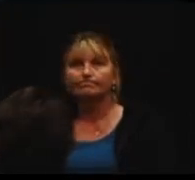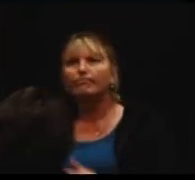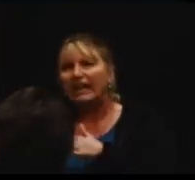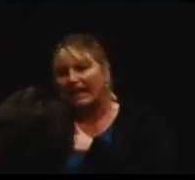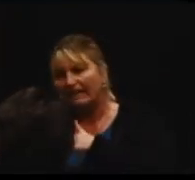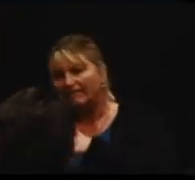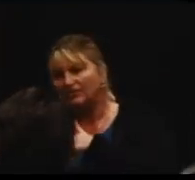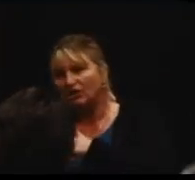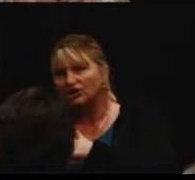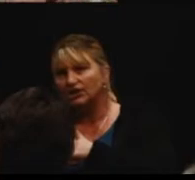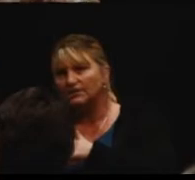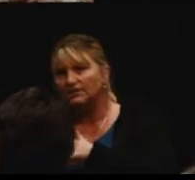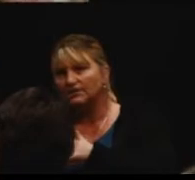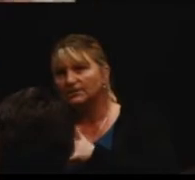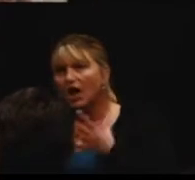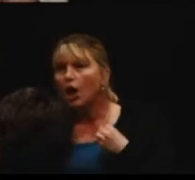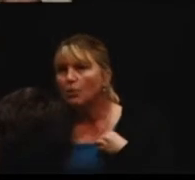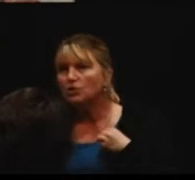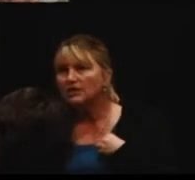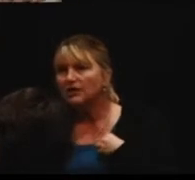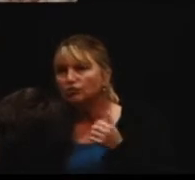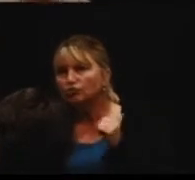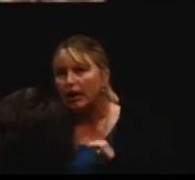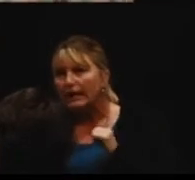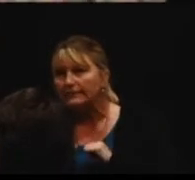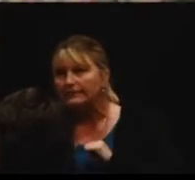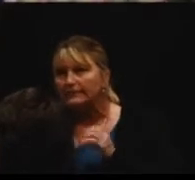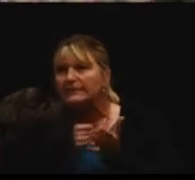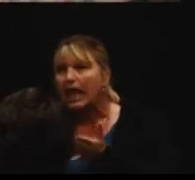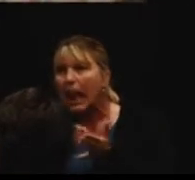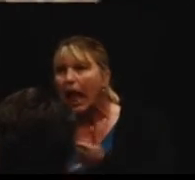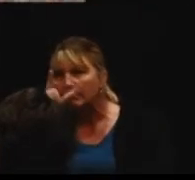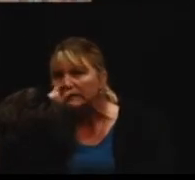Infrastructure, commercialization, training, sales ability.